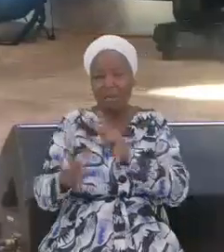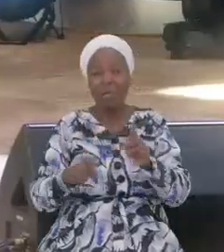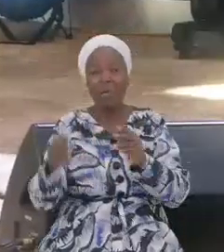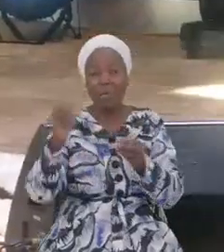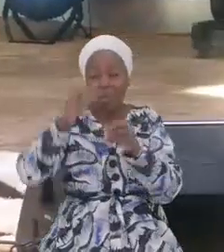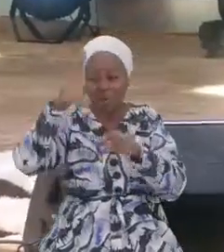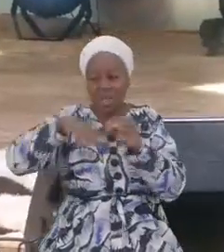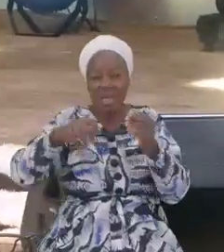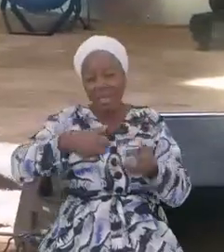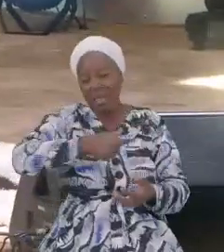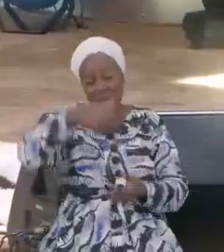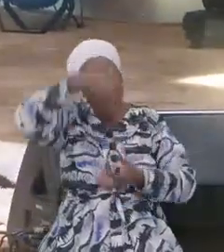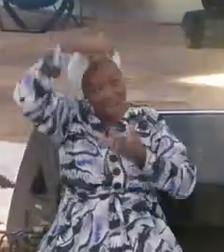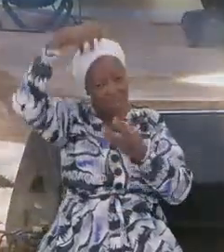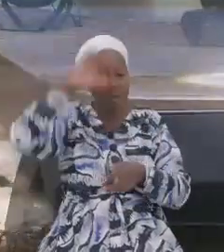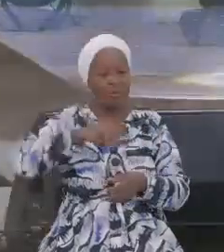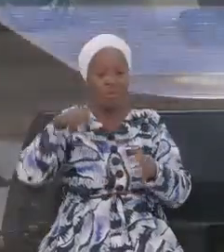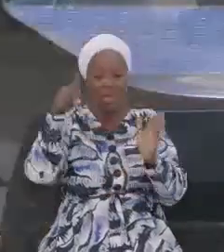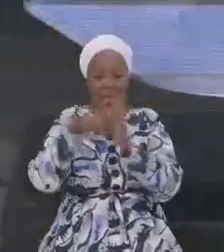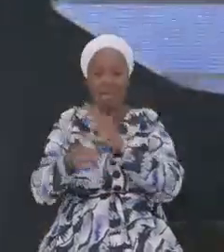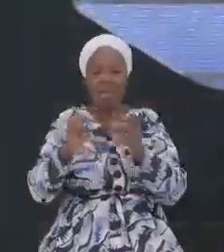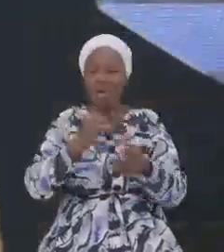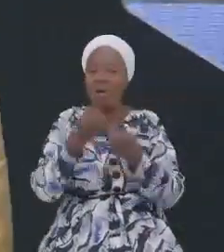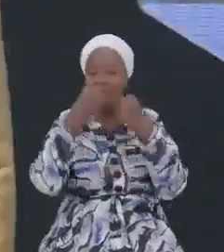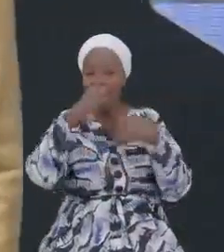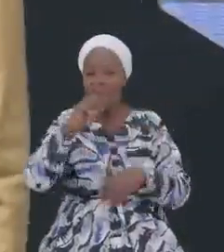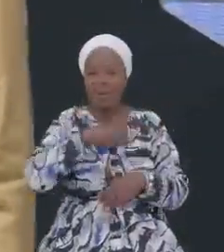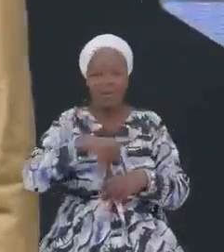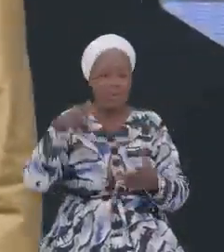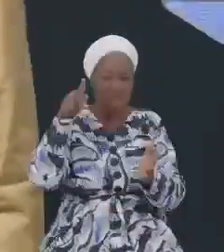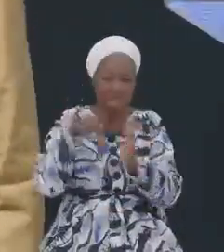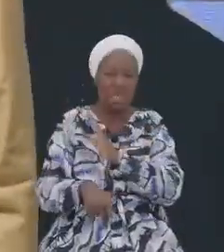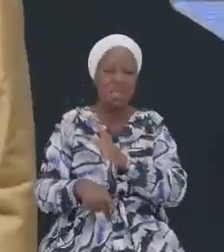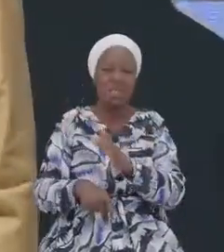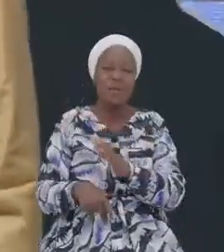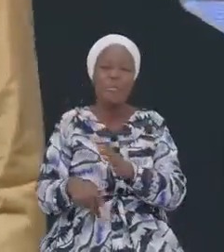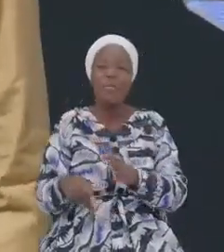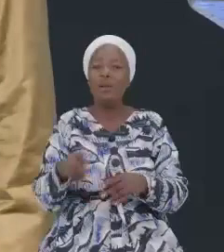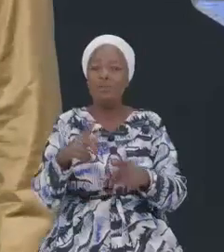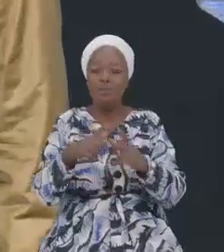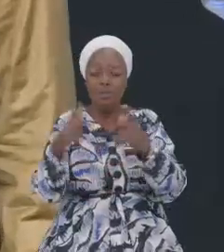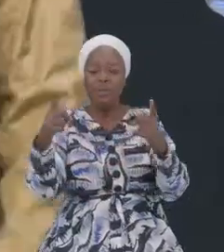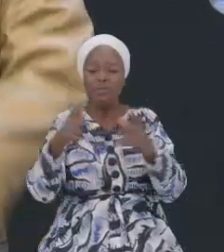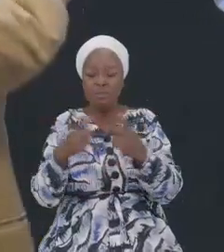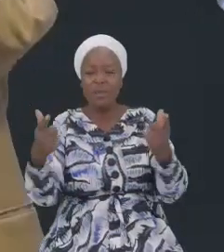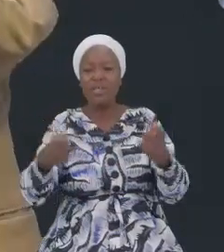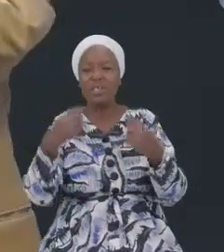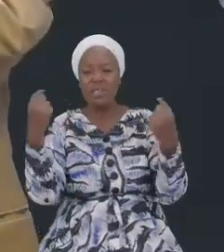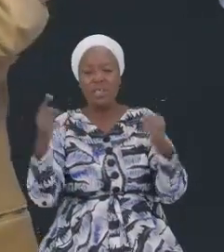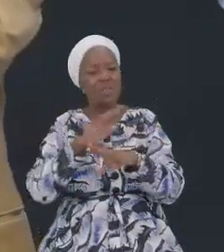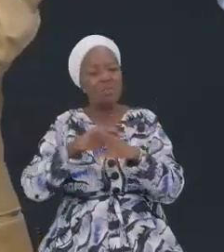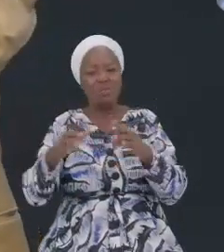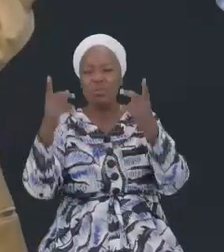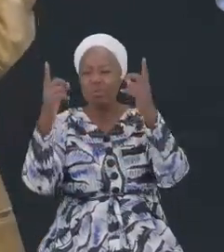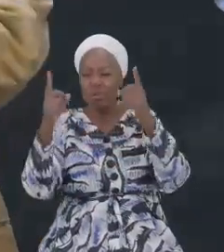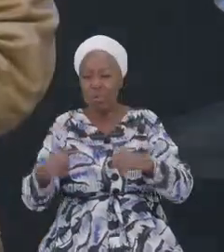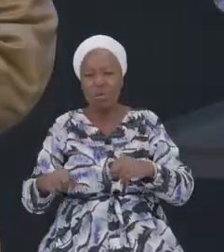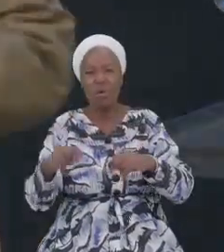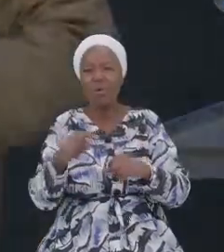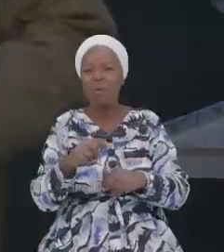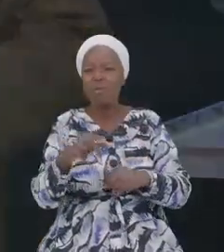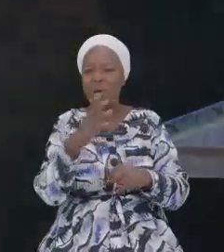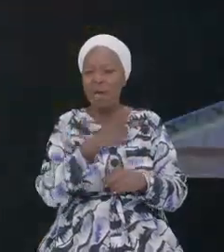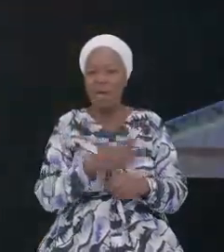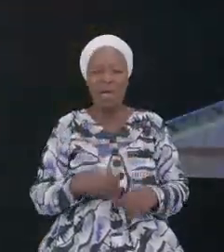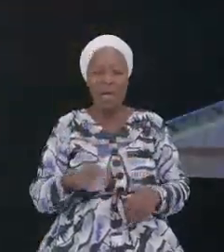will kill, more than an elephant will kill. Big, big sins don't come away most